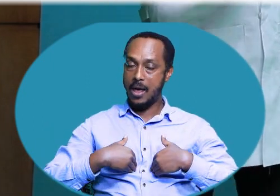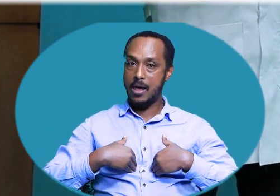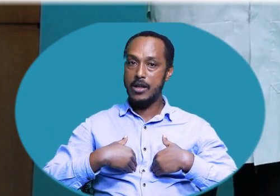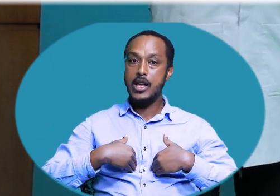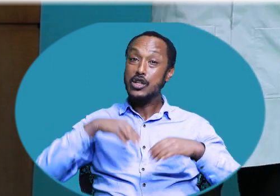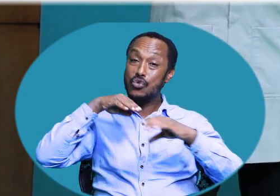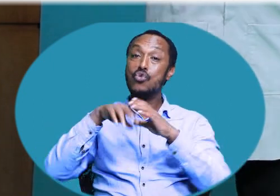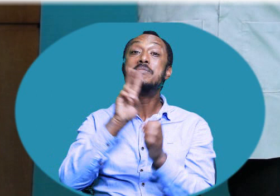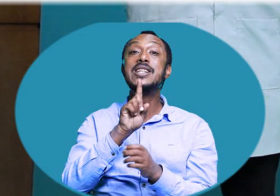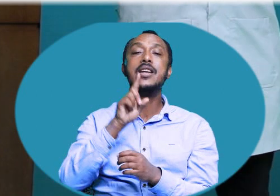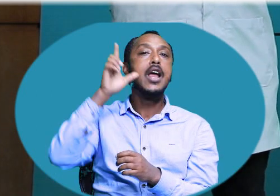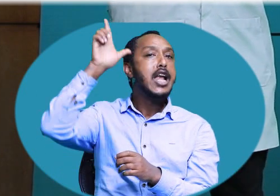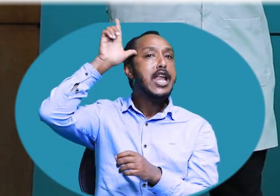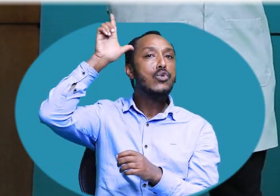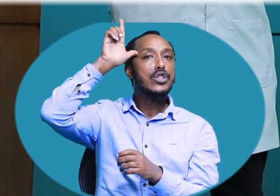by using of